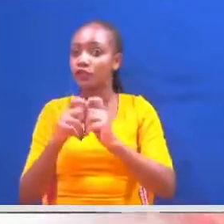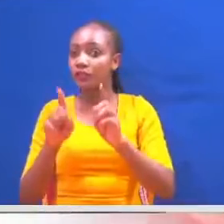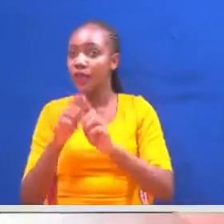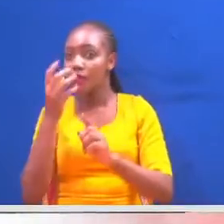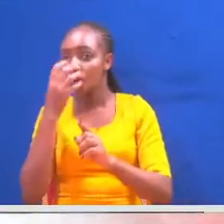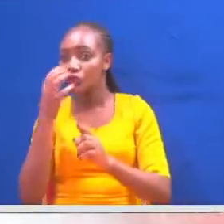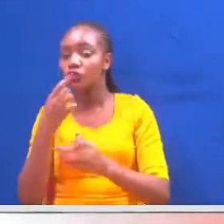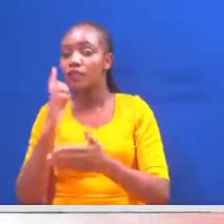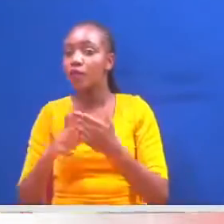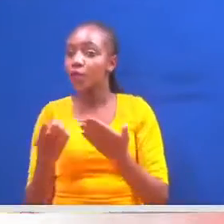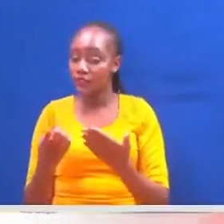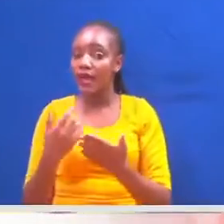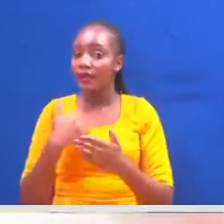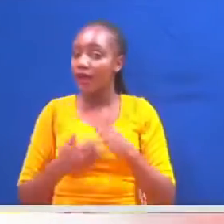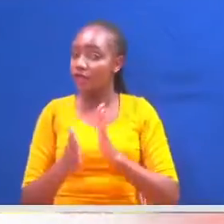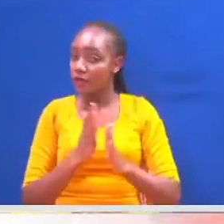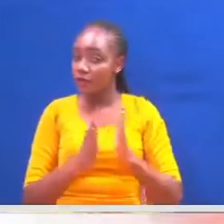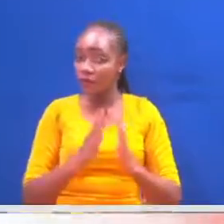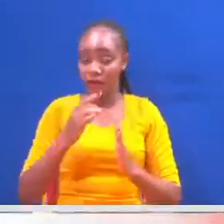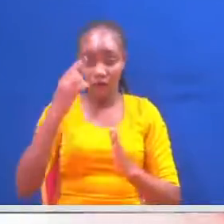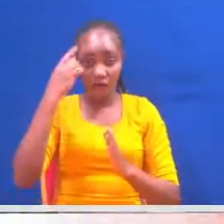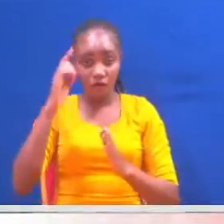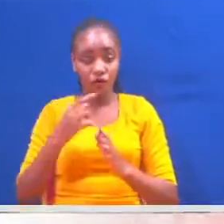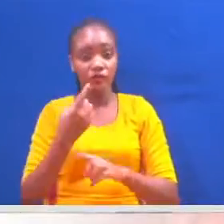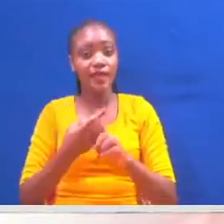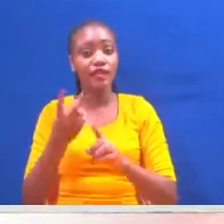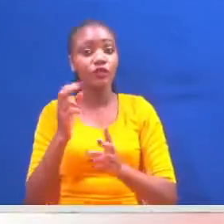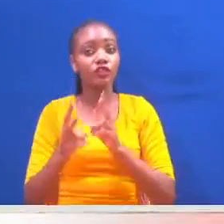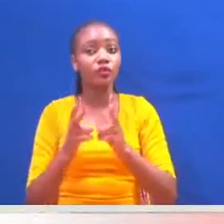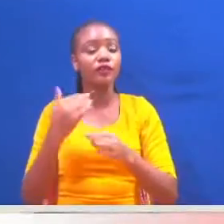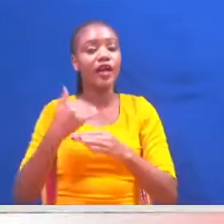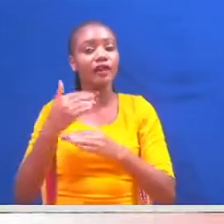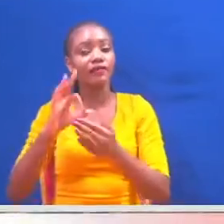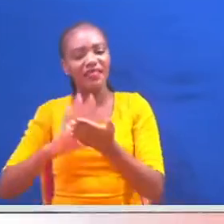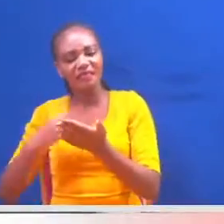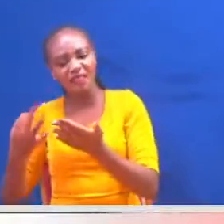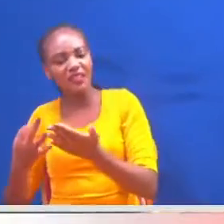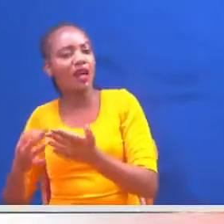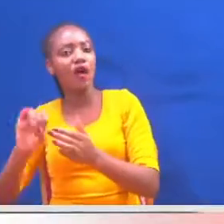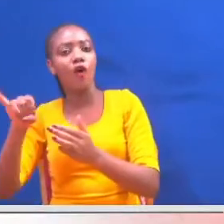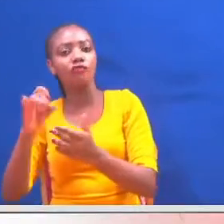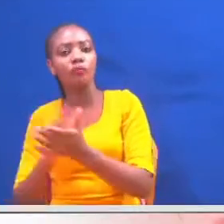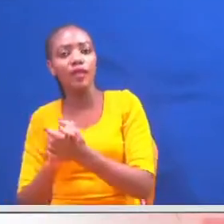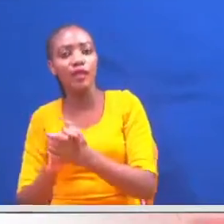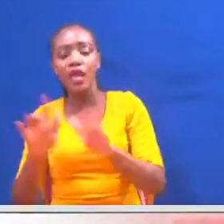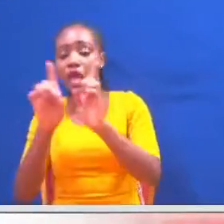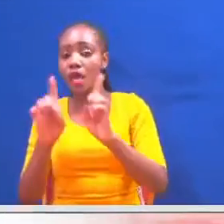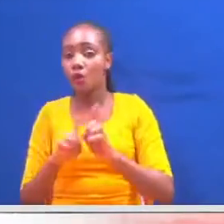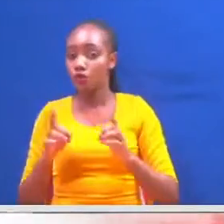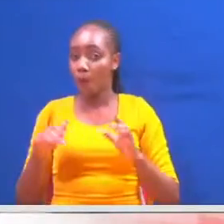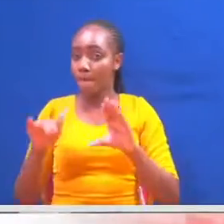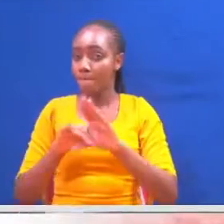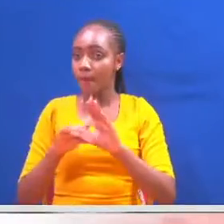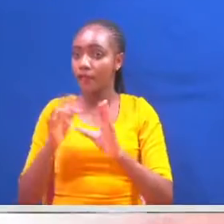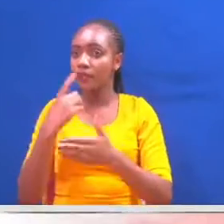saying they are forging way forward ahead of 2022 after the collapse of the Jubilee Party. These members, however, say they are